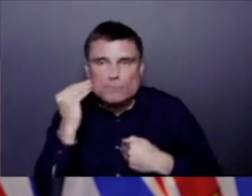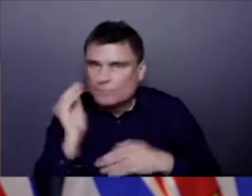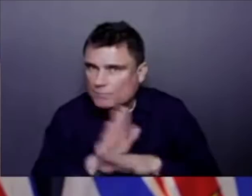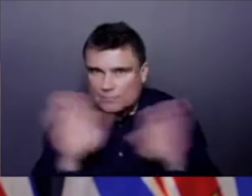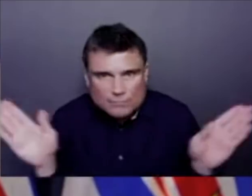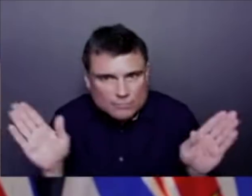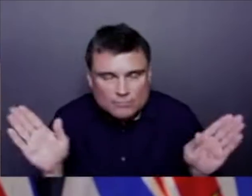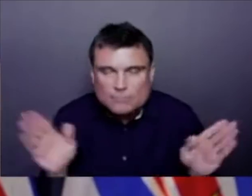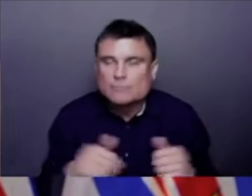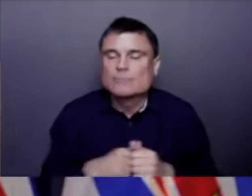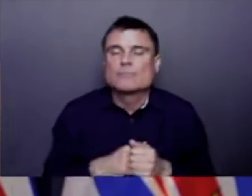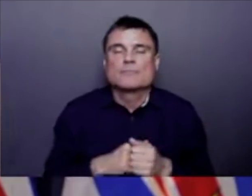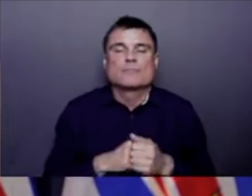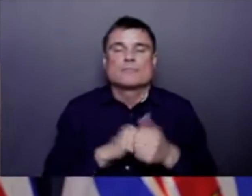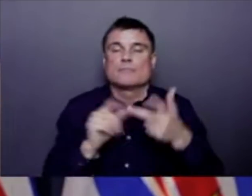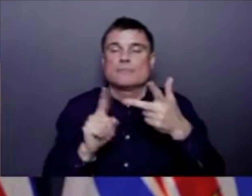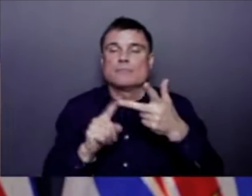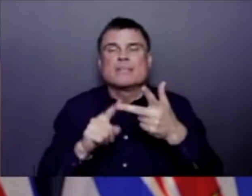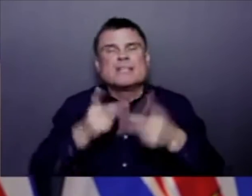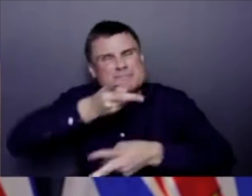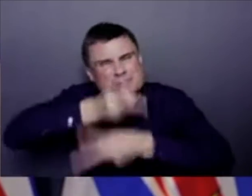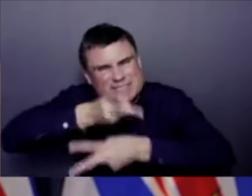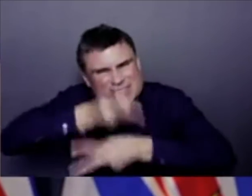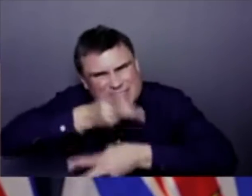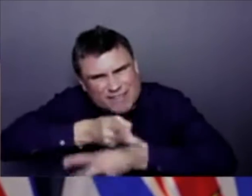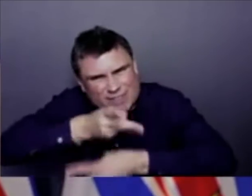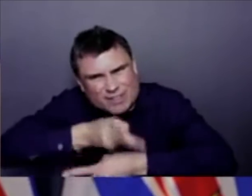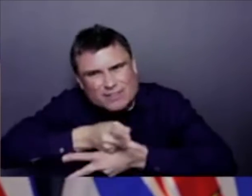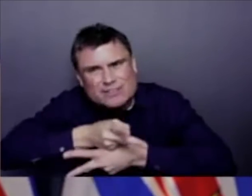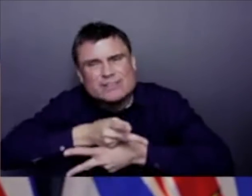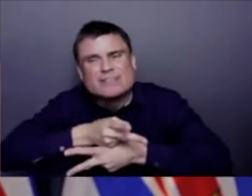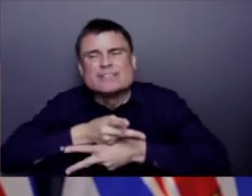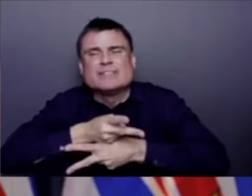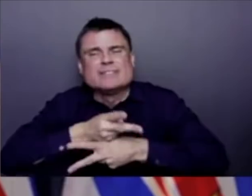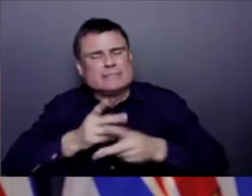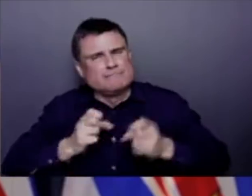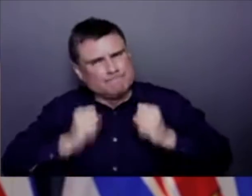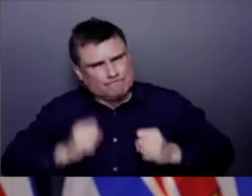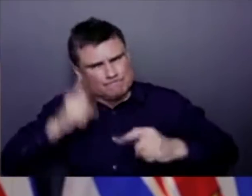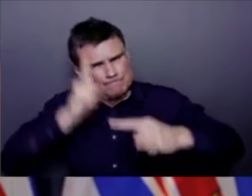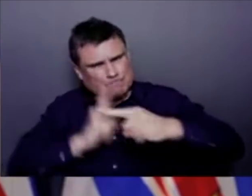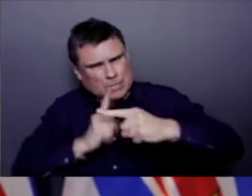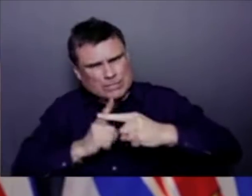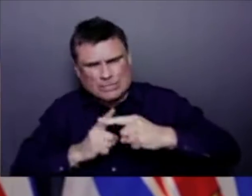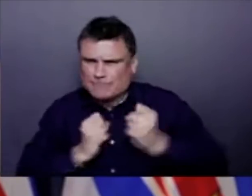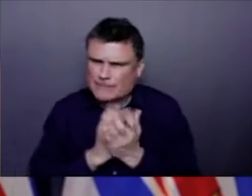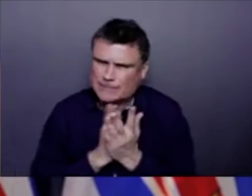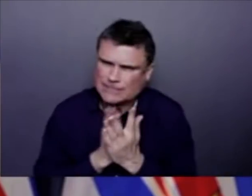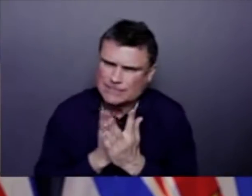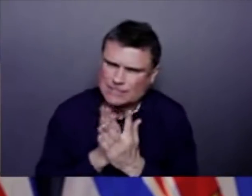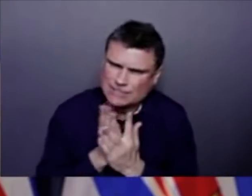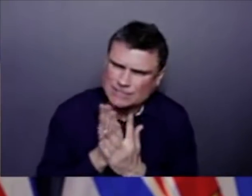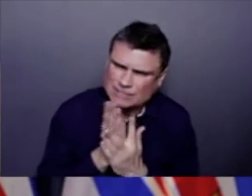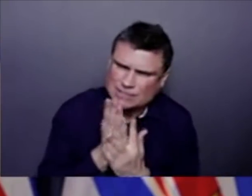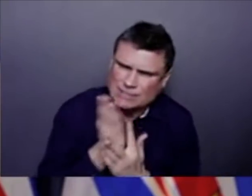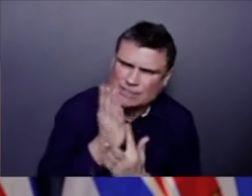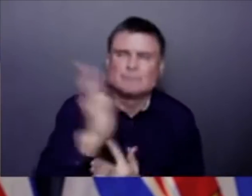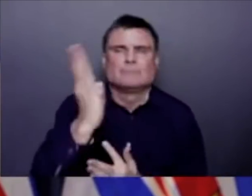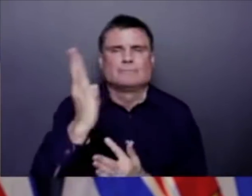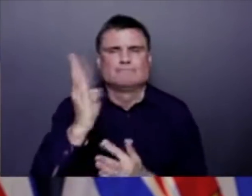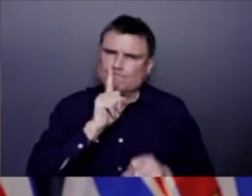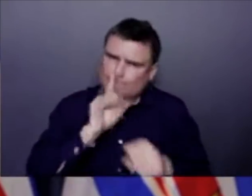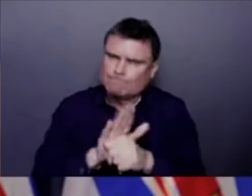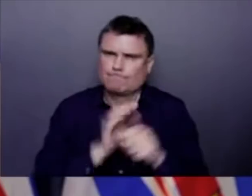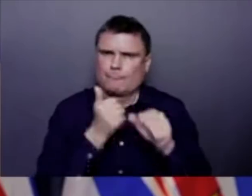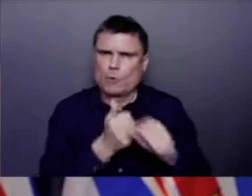save lives. And carrying this resolve into 2021, we can make a real difference. And this week, as in past